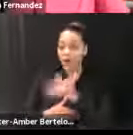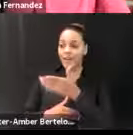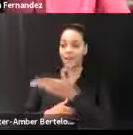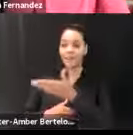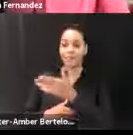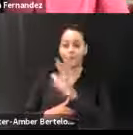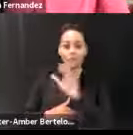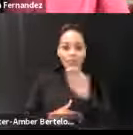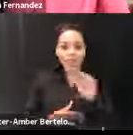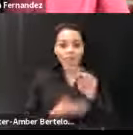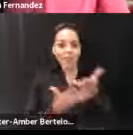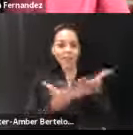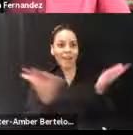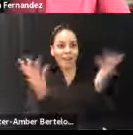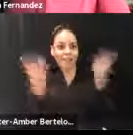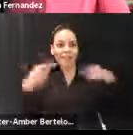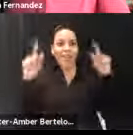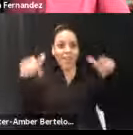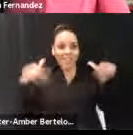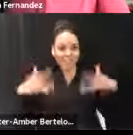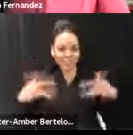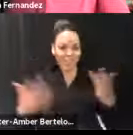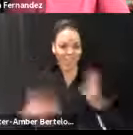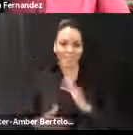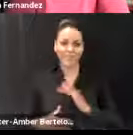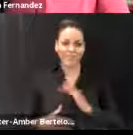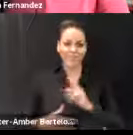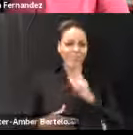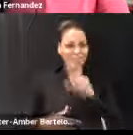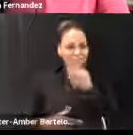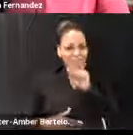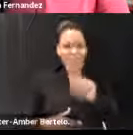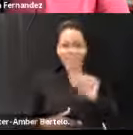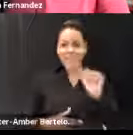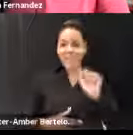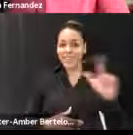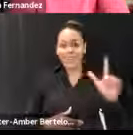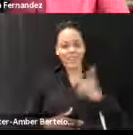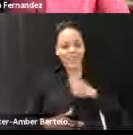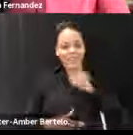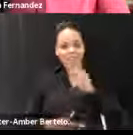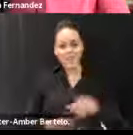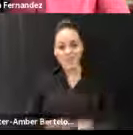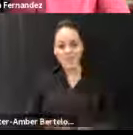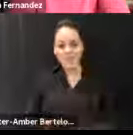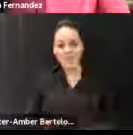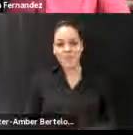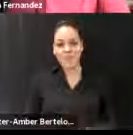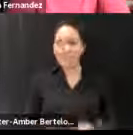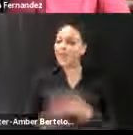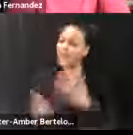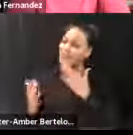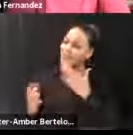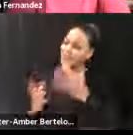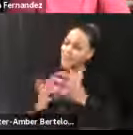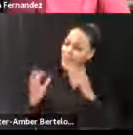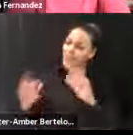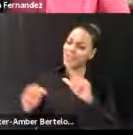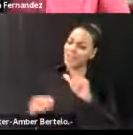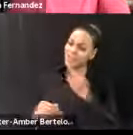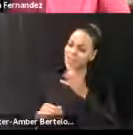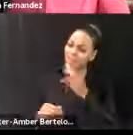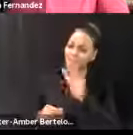Ron and y'all made it happen, because I love ASL. Thank you so much, LaTasha.